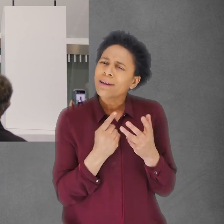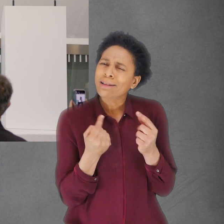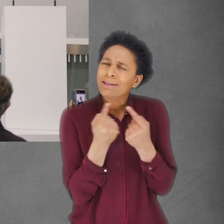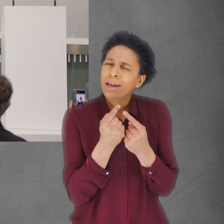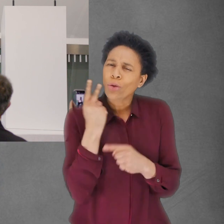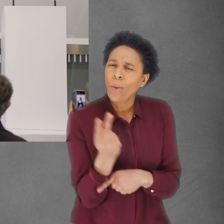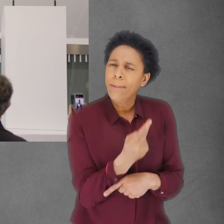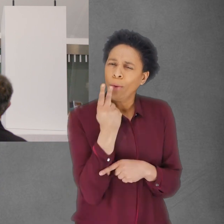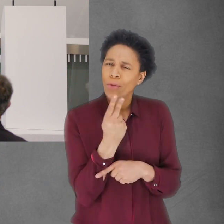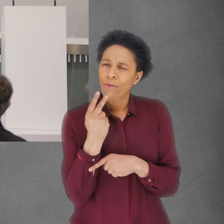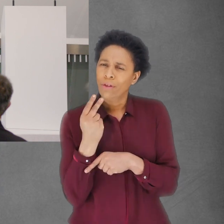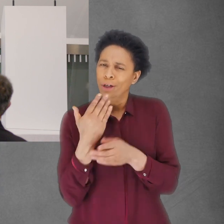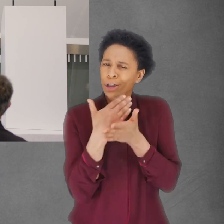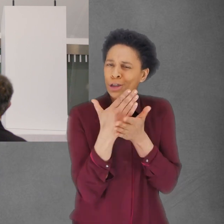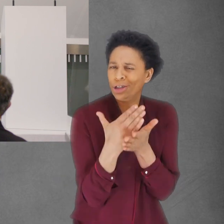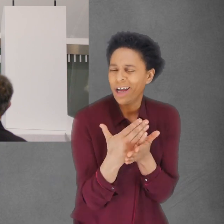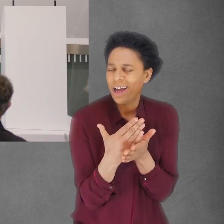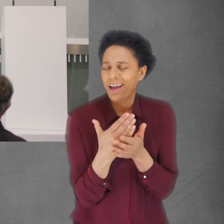really beautiful.